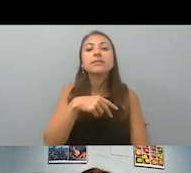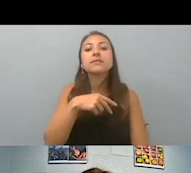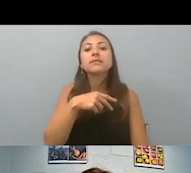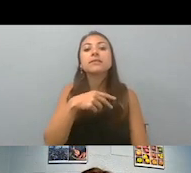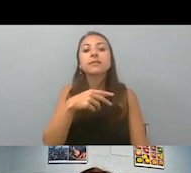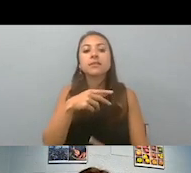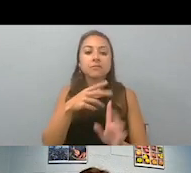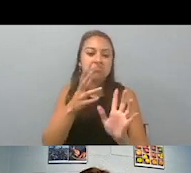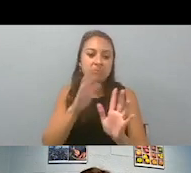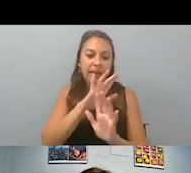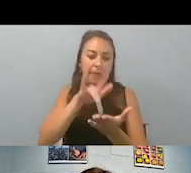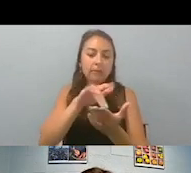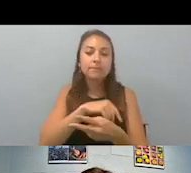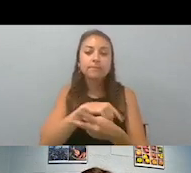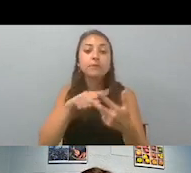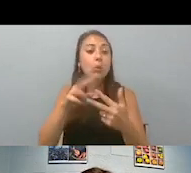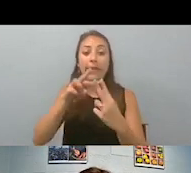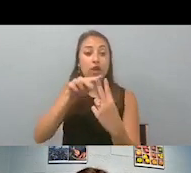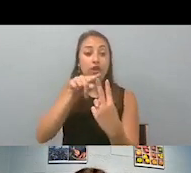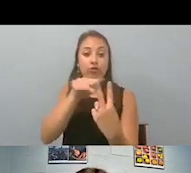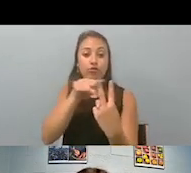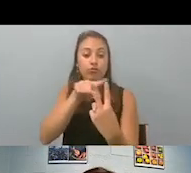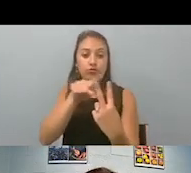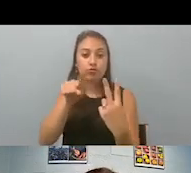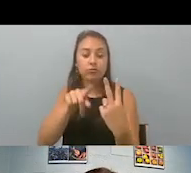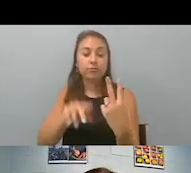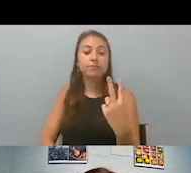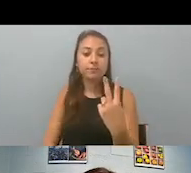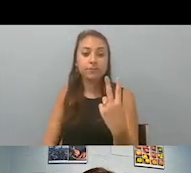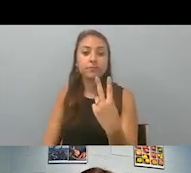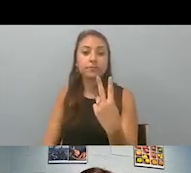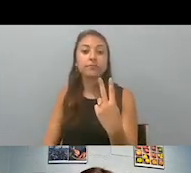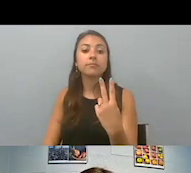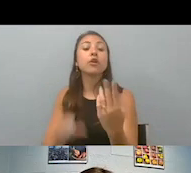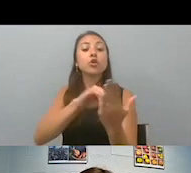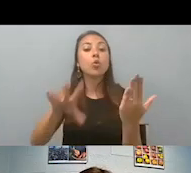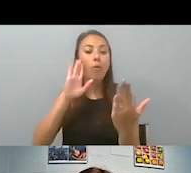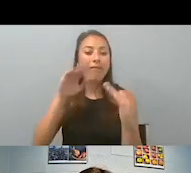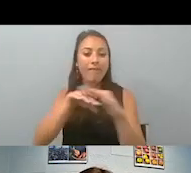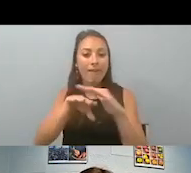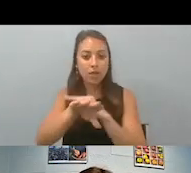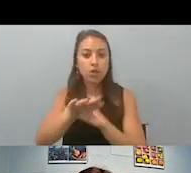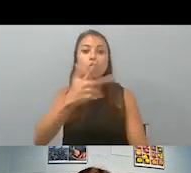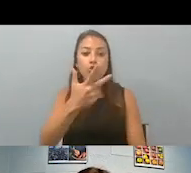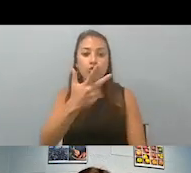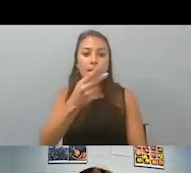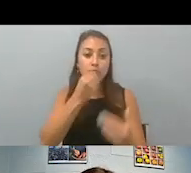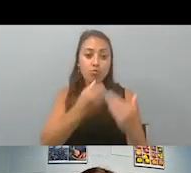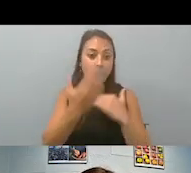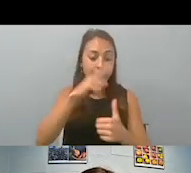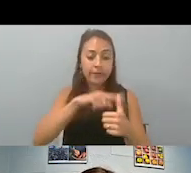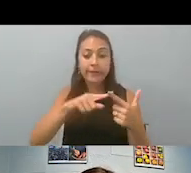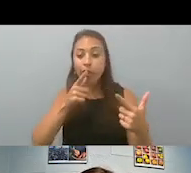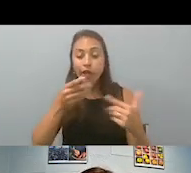So with either plan, your child or your family member will have access to 3 meals a day, so no one should